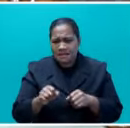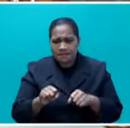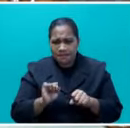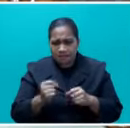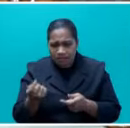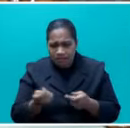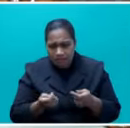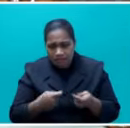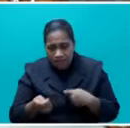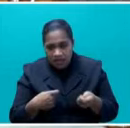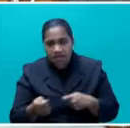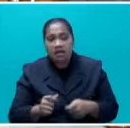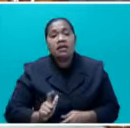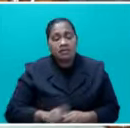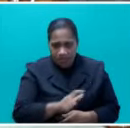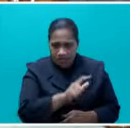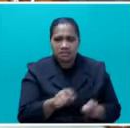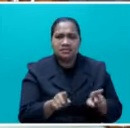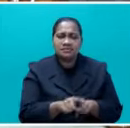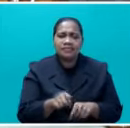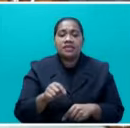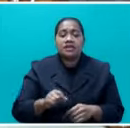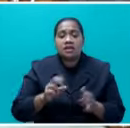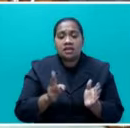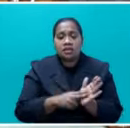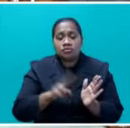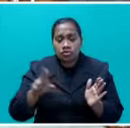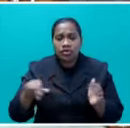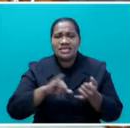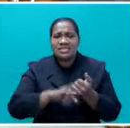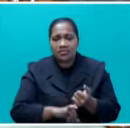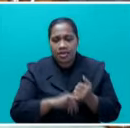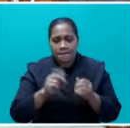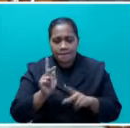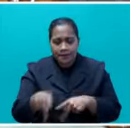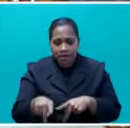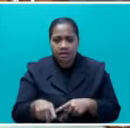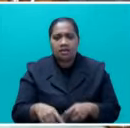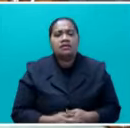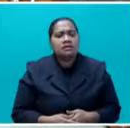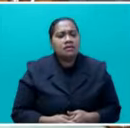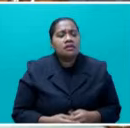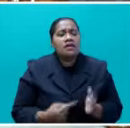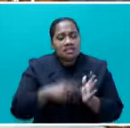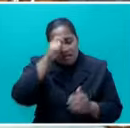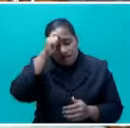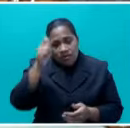Market and Bus Stand. Nosori is Syria Park. Navua Bus Stand and Market. Tavua Bus Stand and